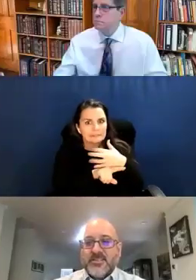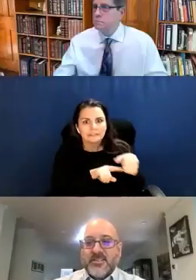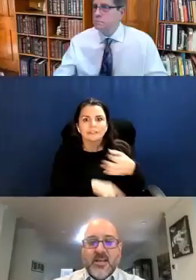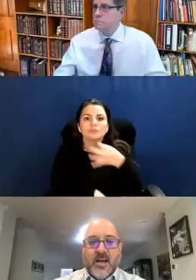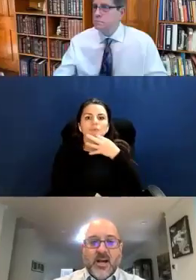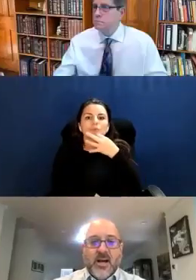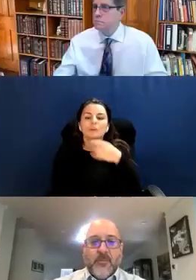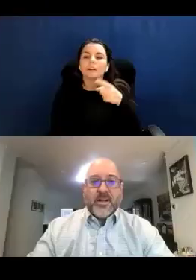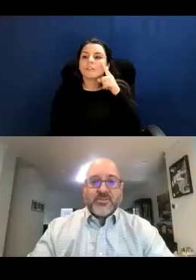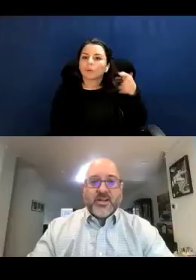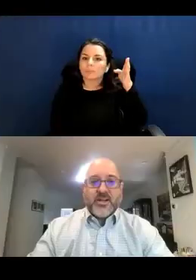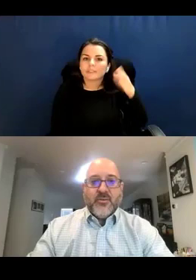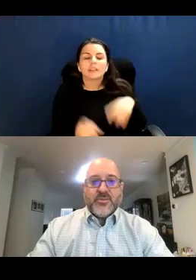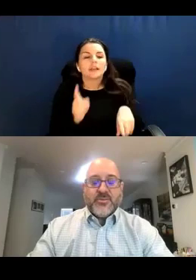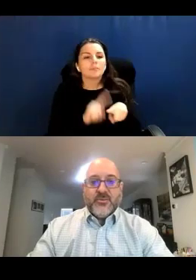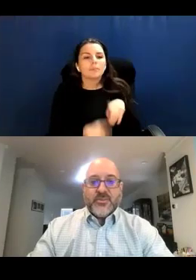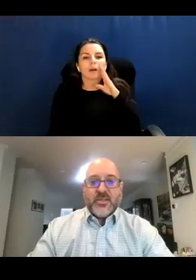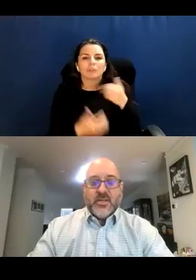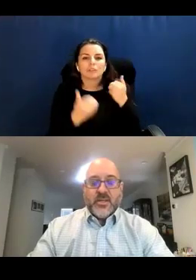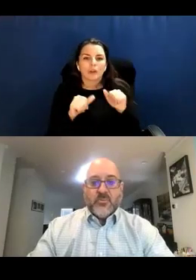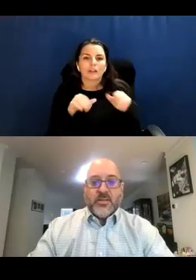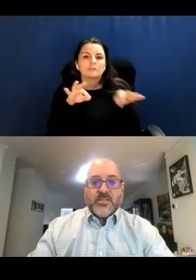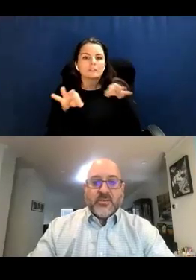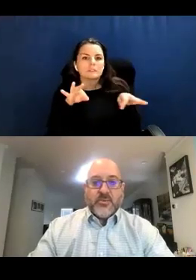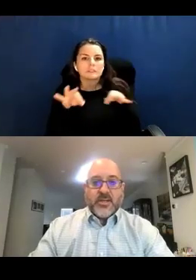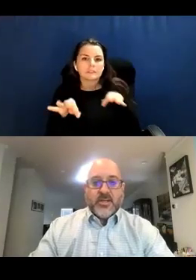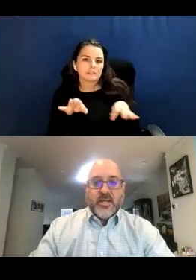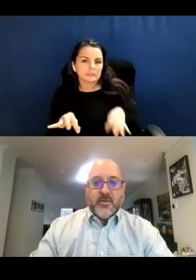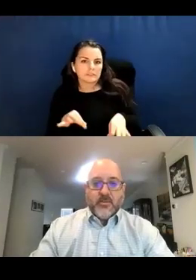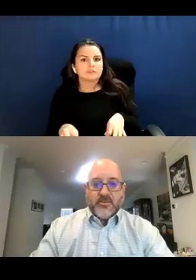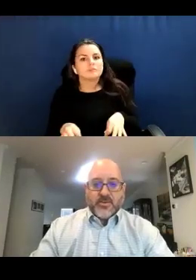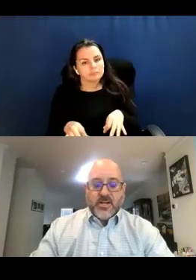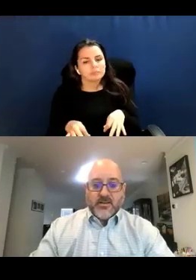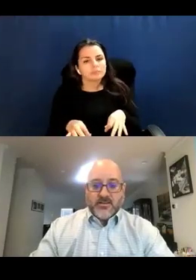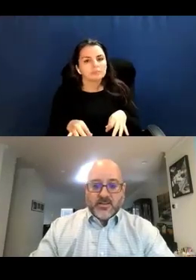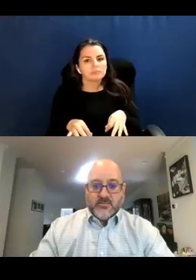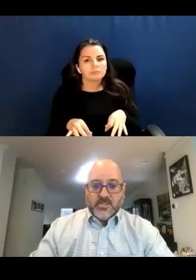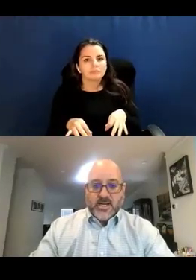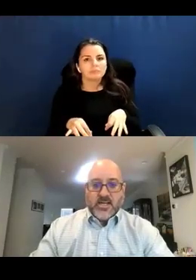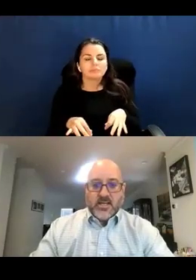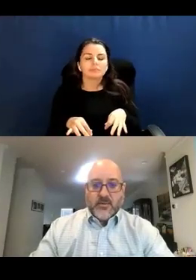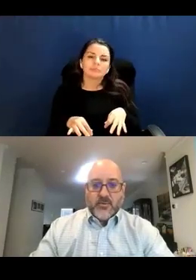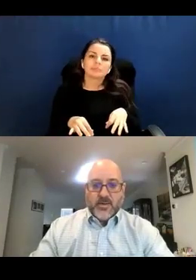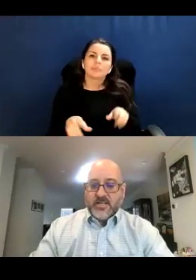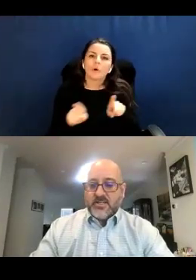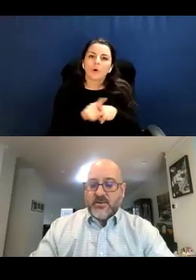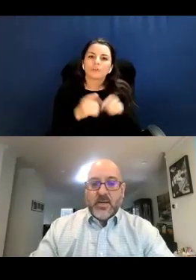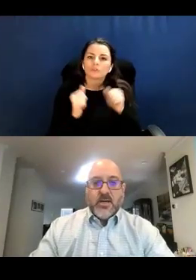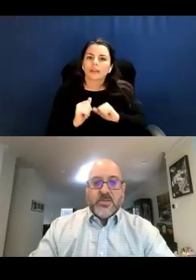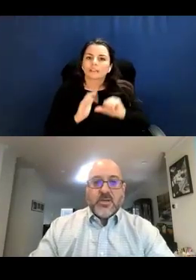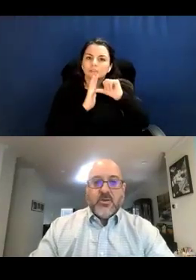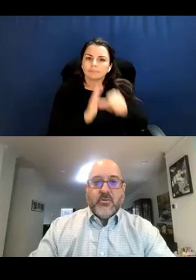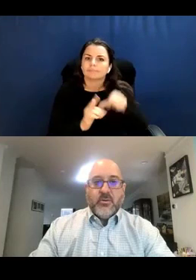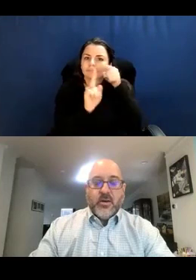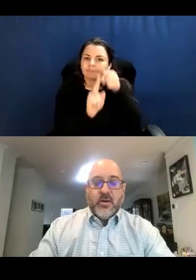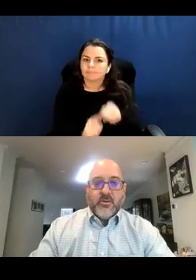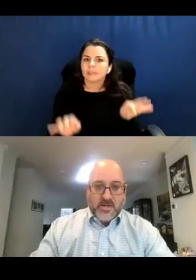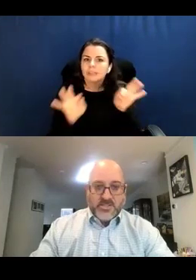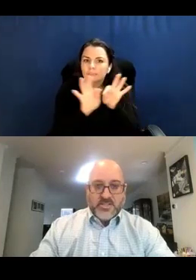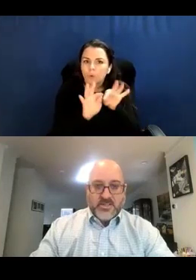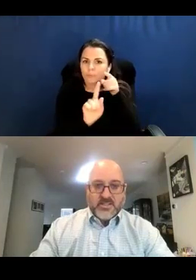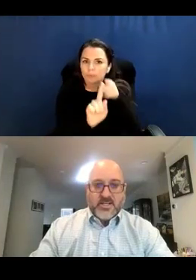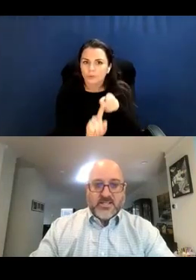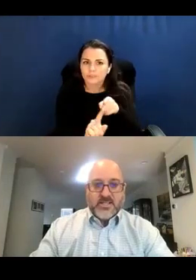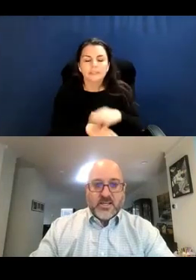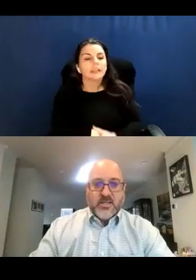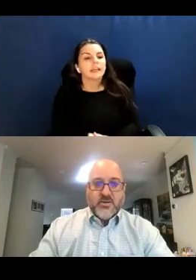portion of this, but I'll try to go through this relatively quickly, but with trying to highlight what we need to. So the